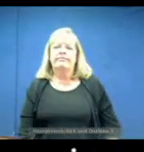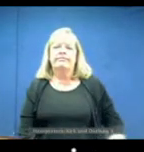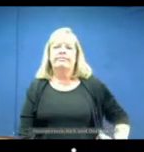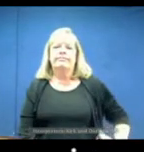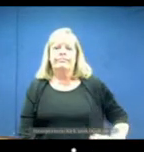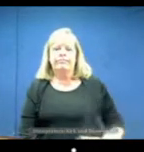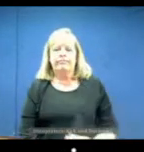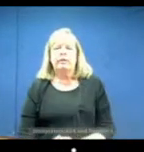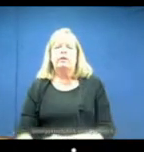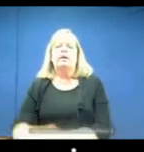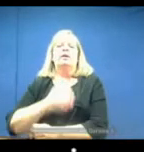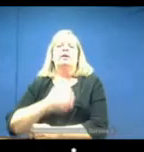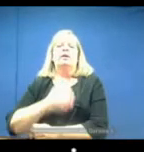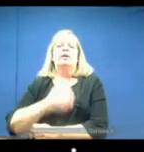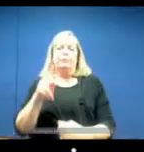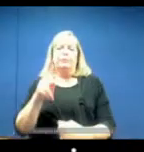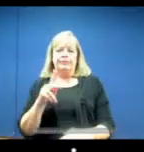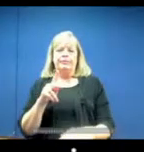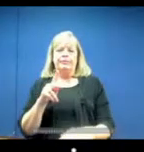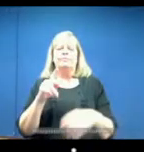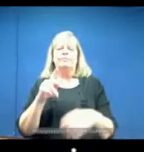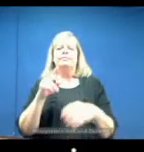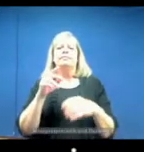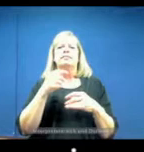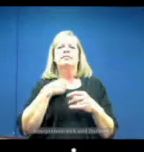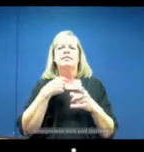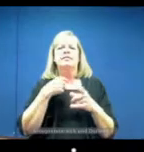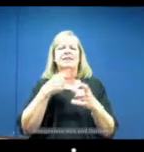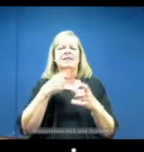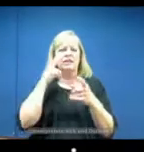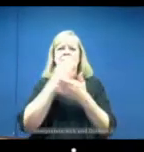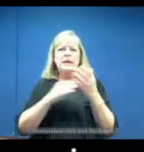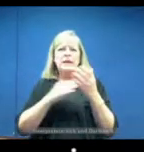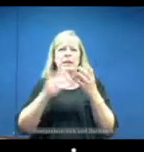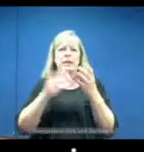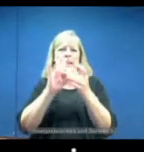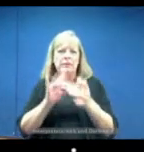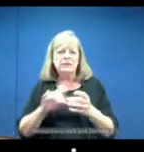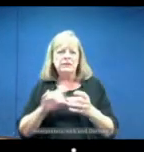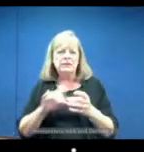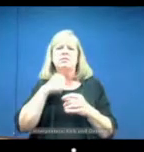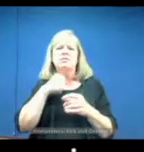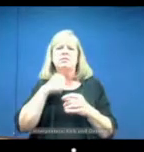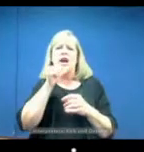Okay, so I saw some comments. I'm not entirely sure they were questions.